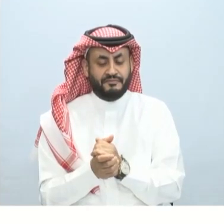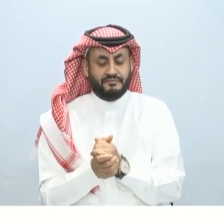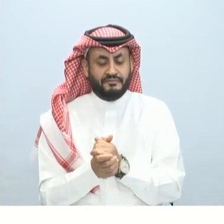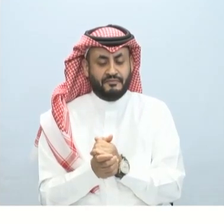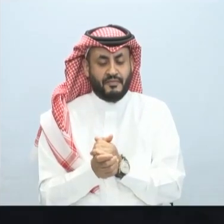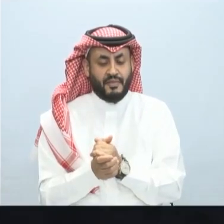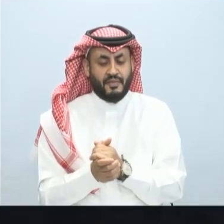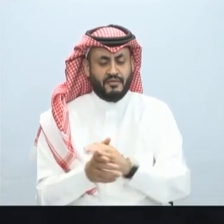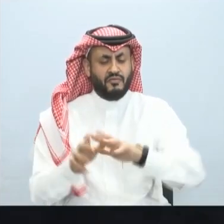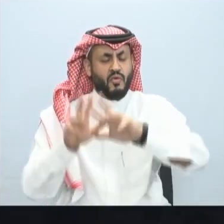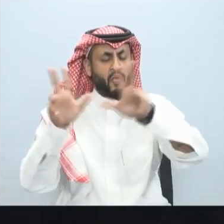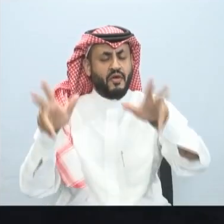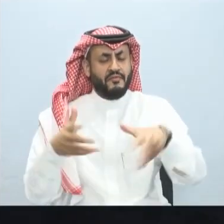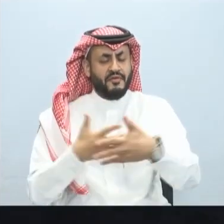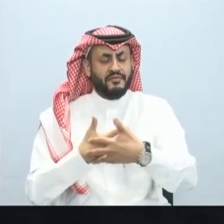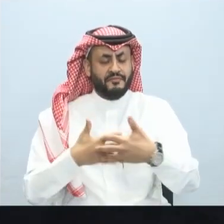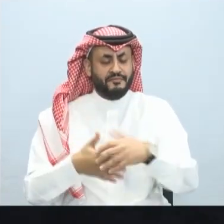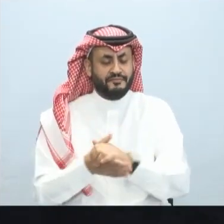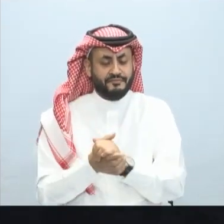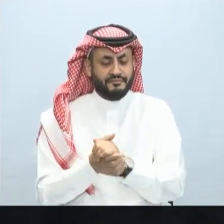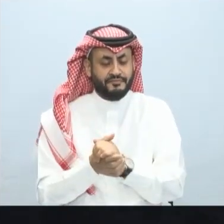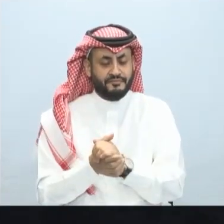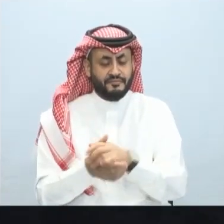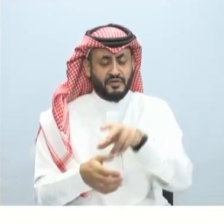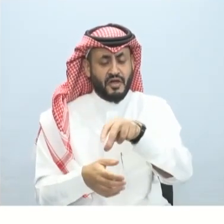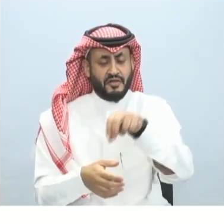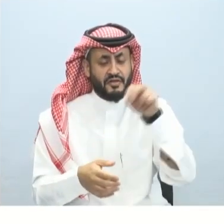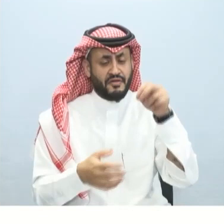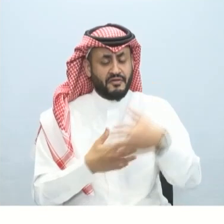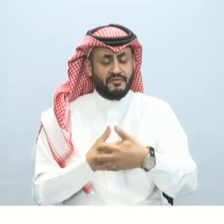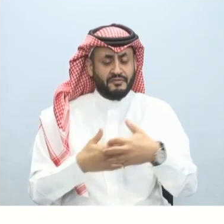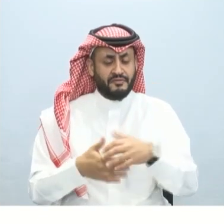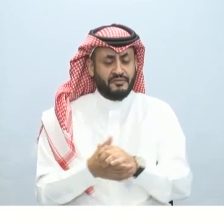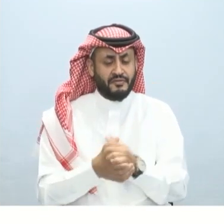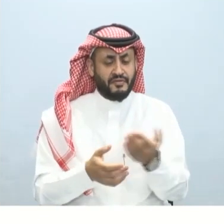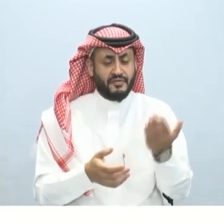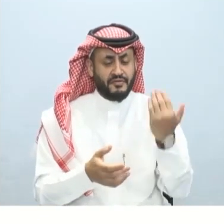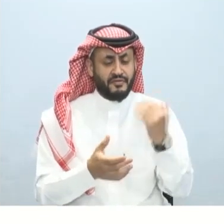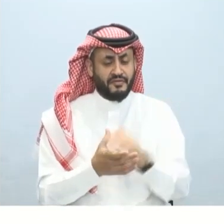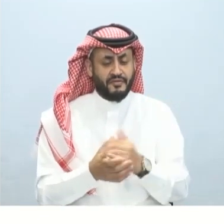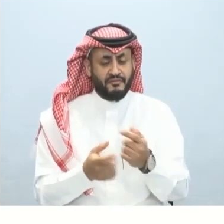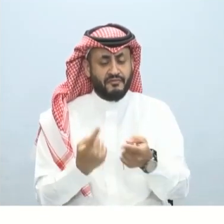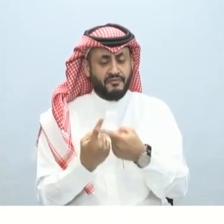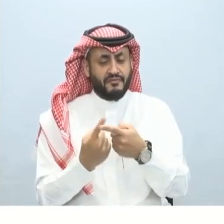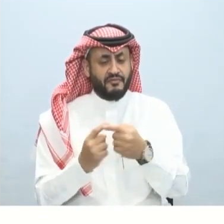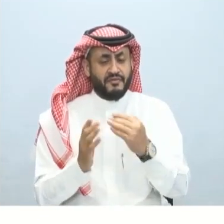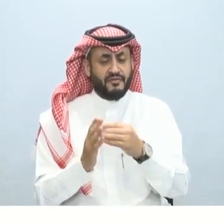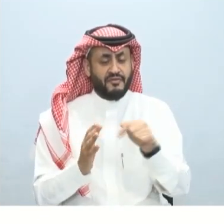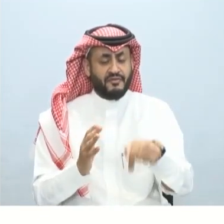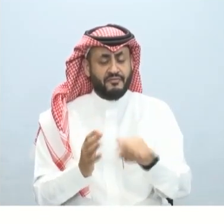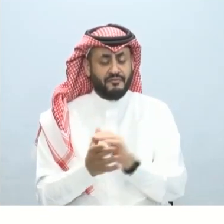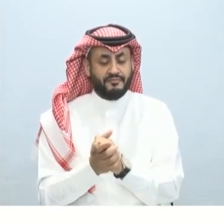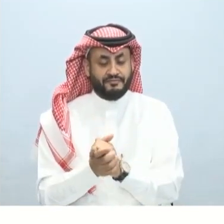we have here a complete table. We are going to take this table and we are going to go back to the first part of